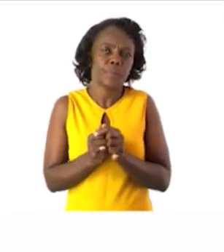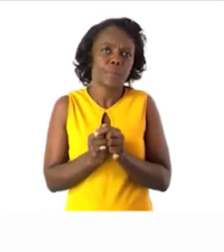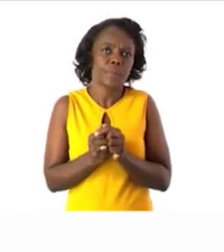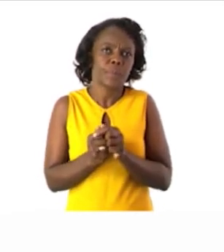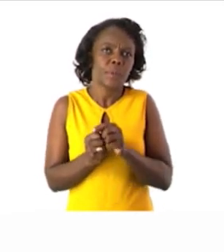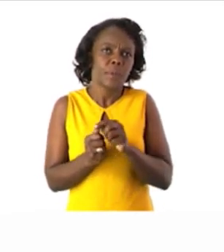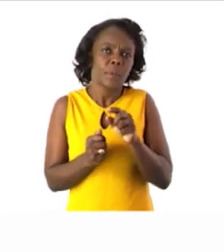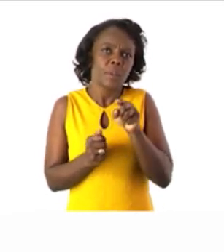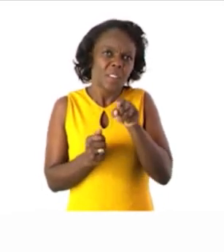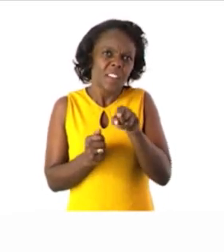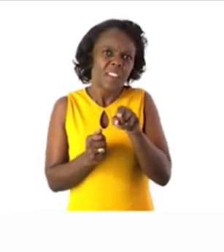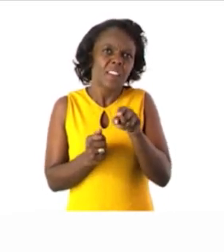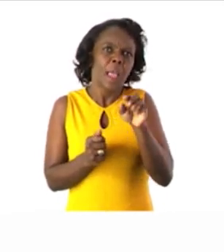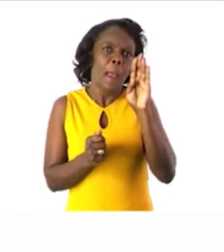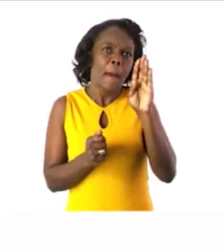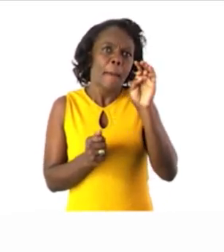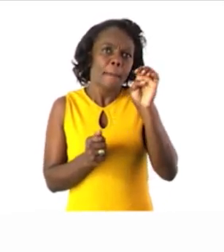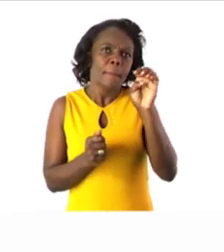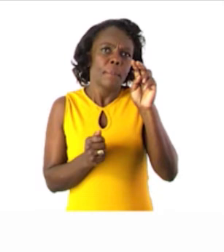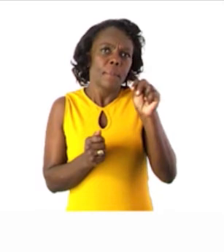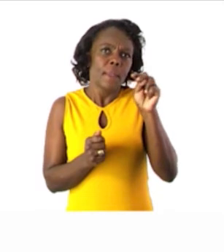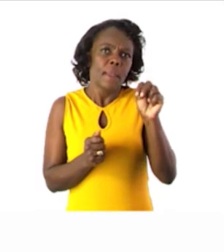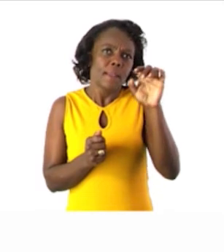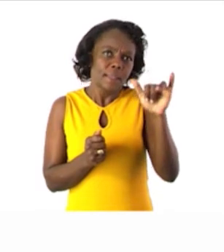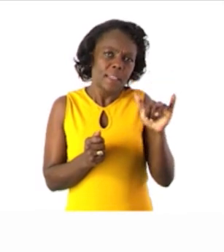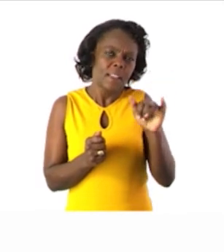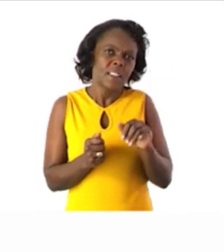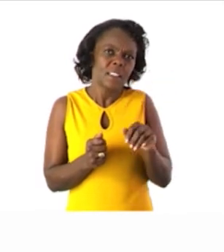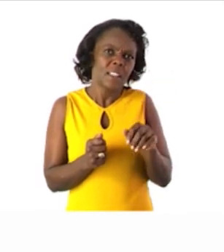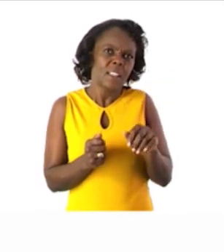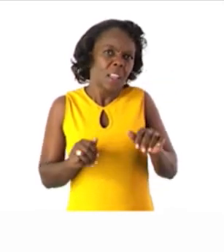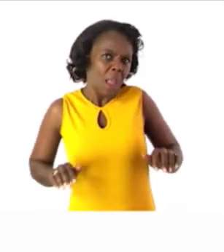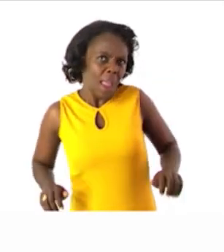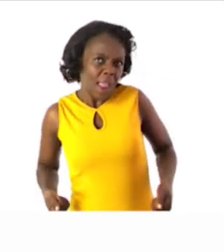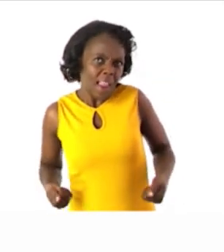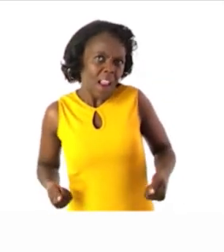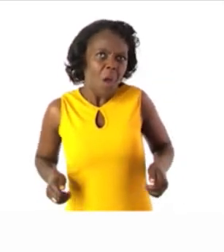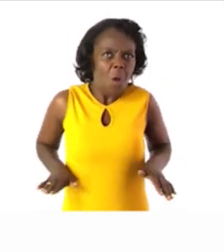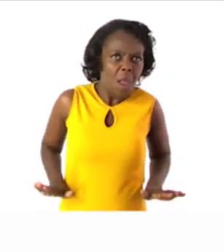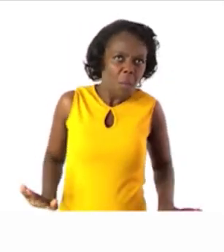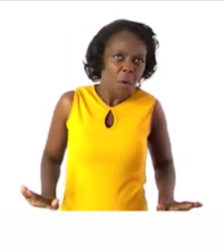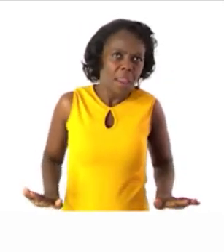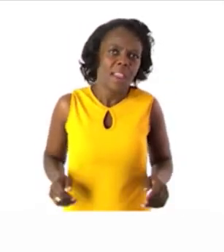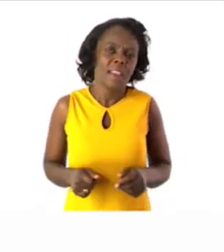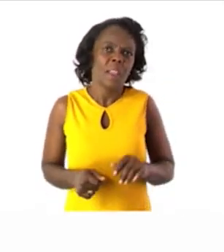correctly? This is Benny. Is Benny a girl or a boy? Now find out what possessive